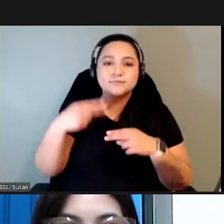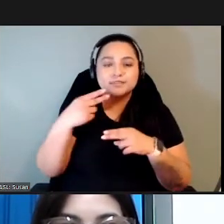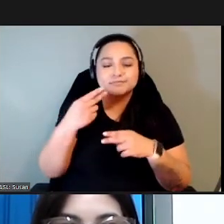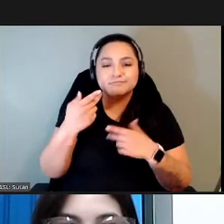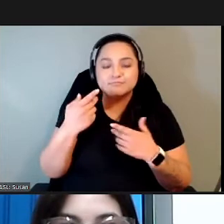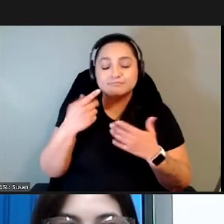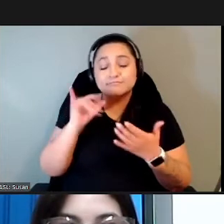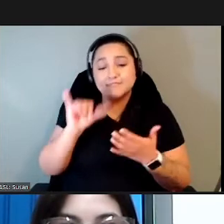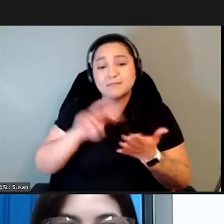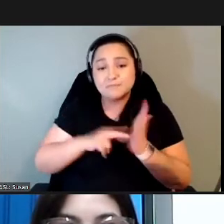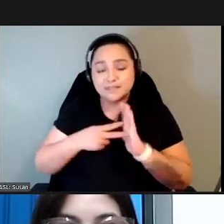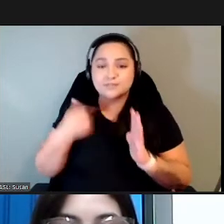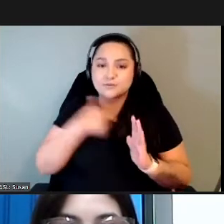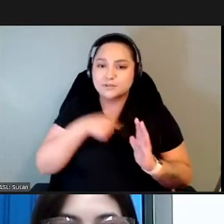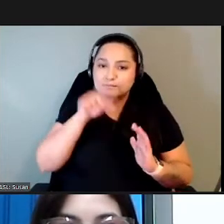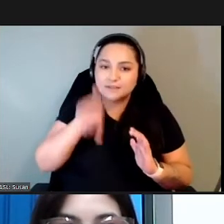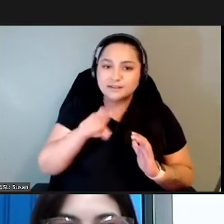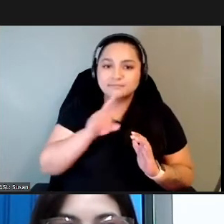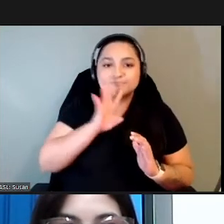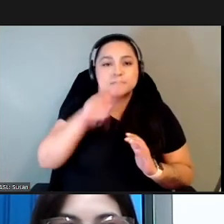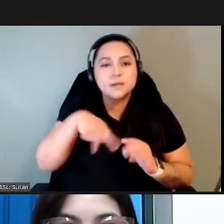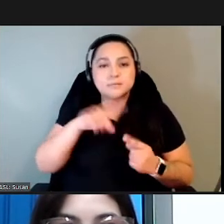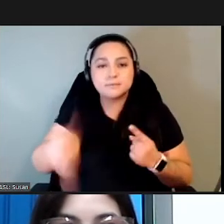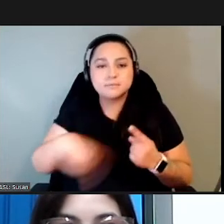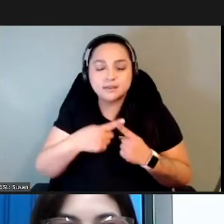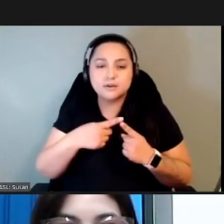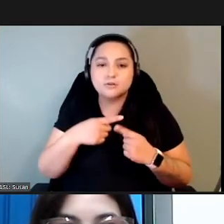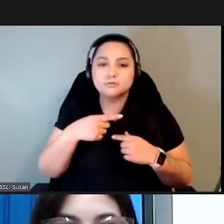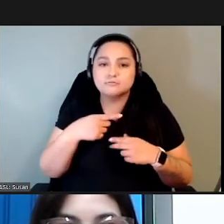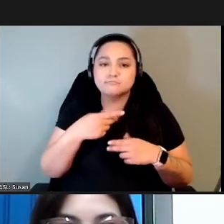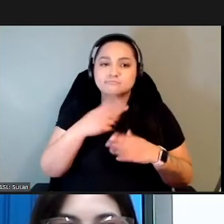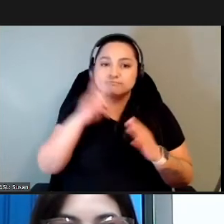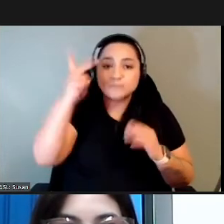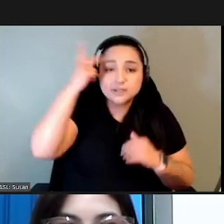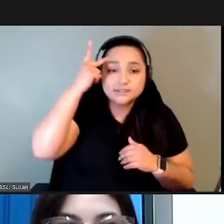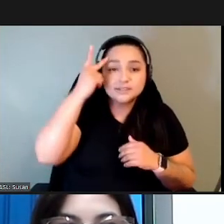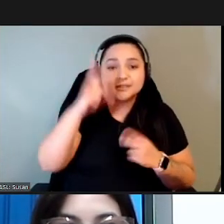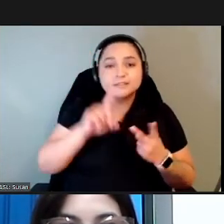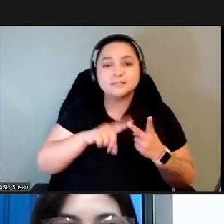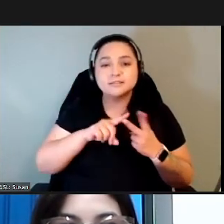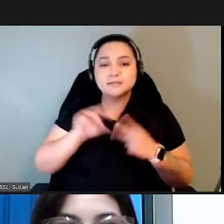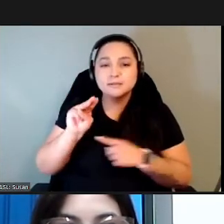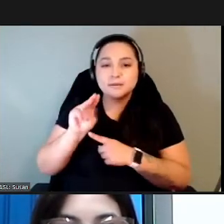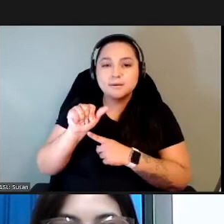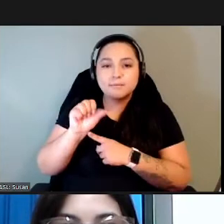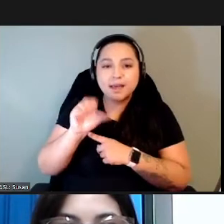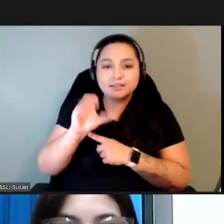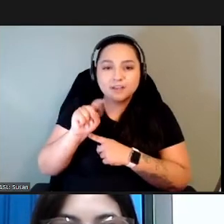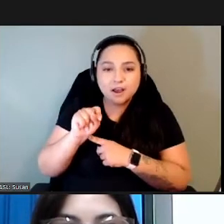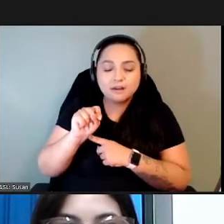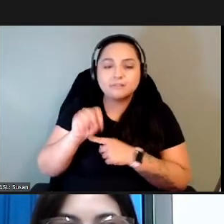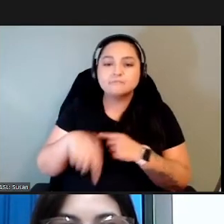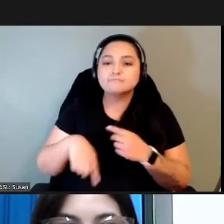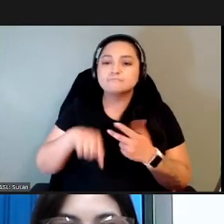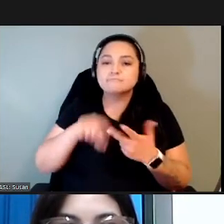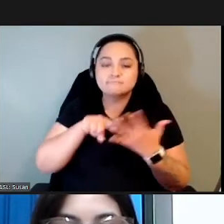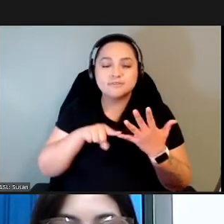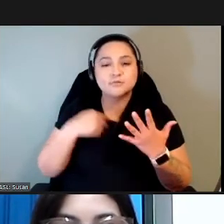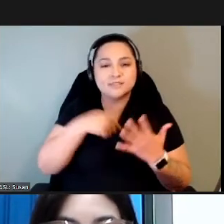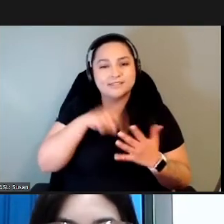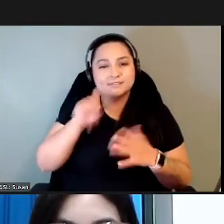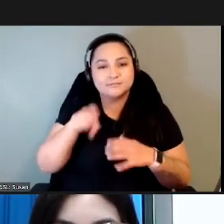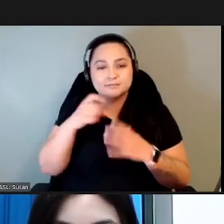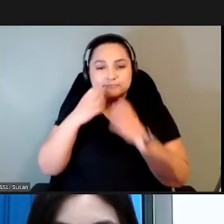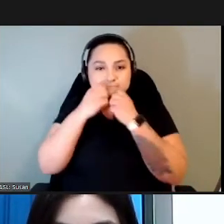and learning to respect cultural heritage of Indigenous people. Consider also